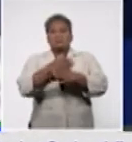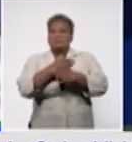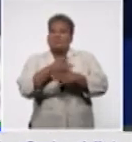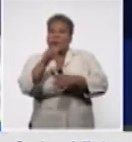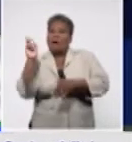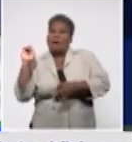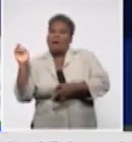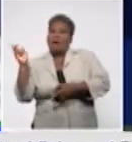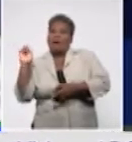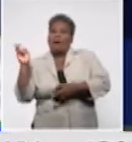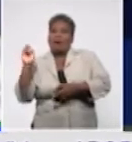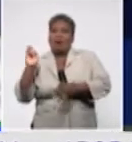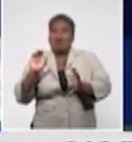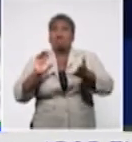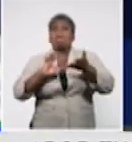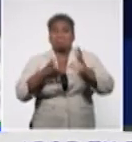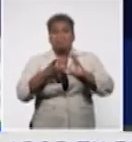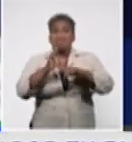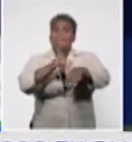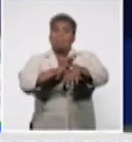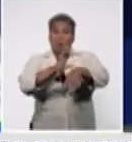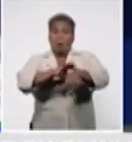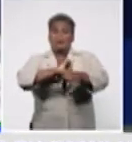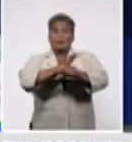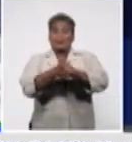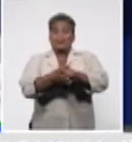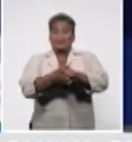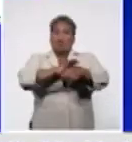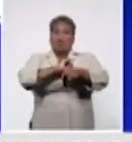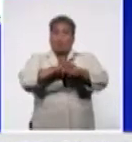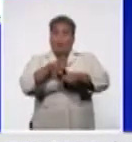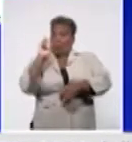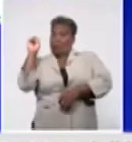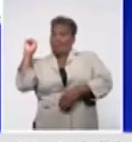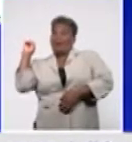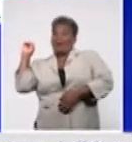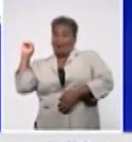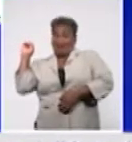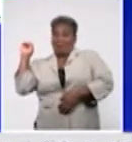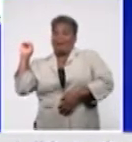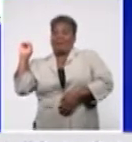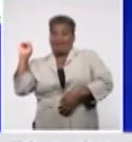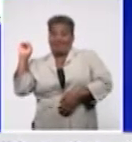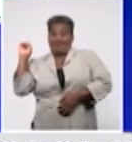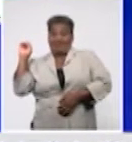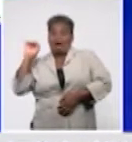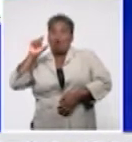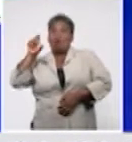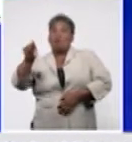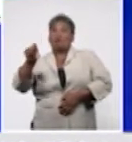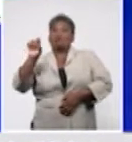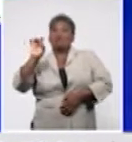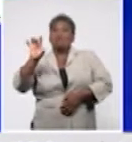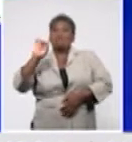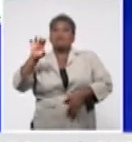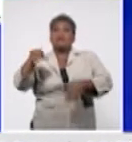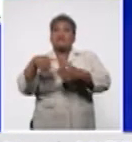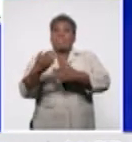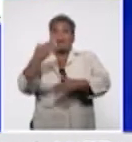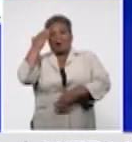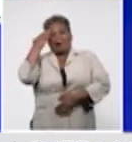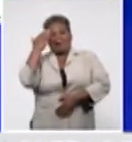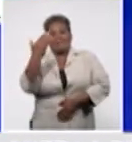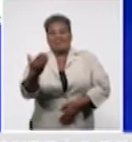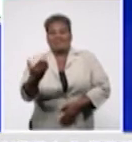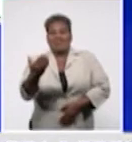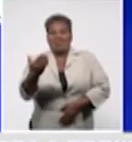19 patients. I would like to display a map of Cuba that shows all the municipalities that have reported COVID-19 cases